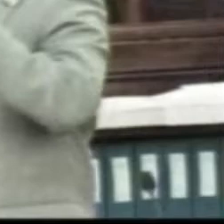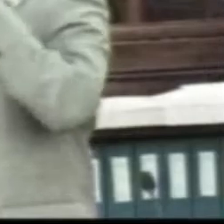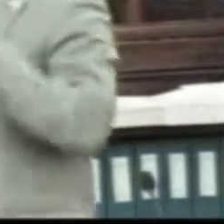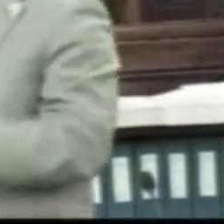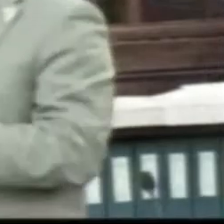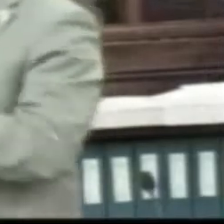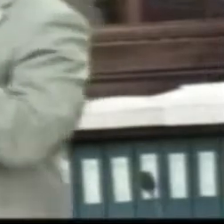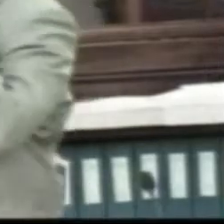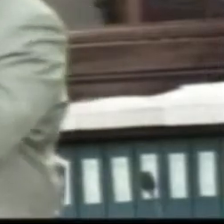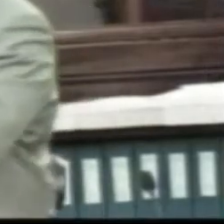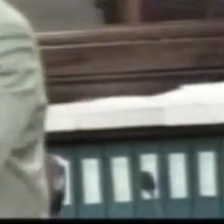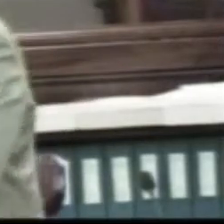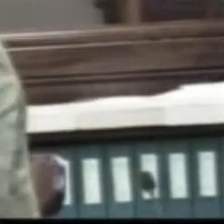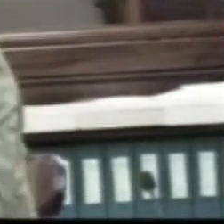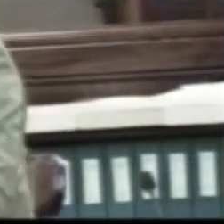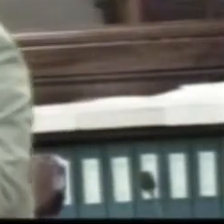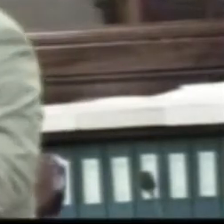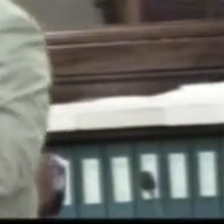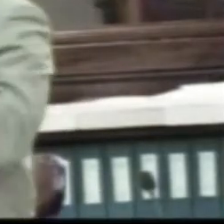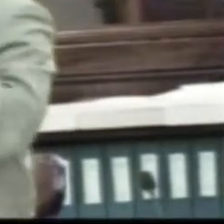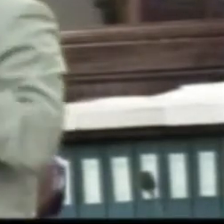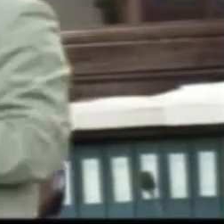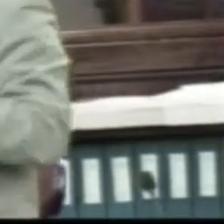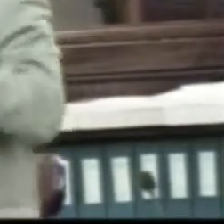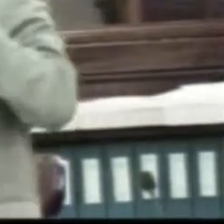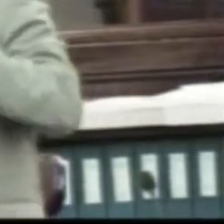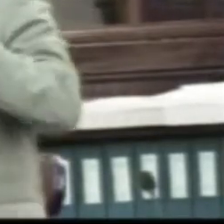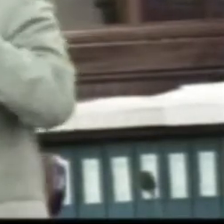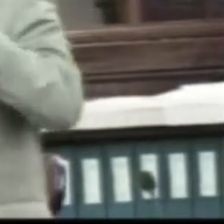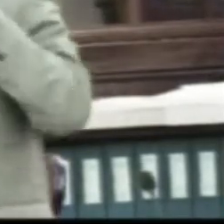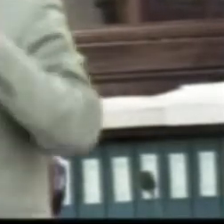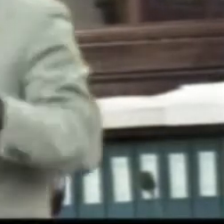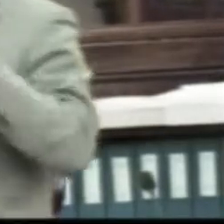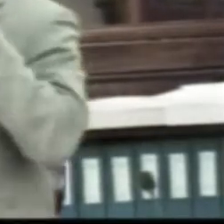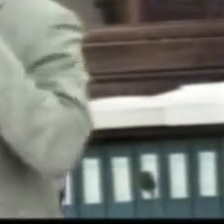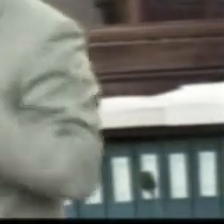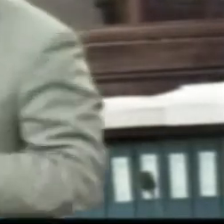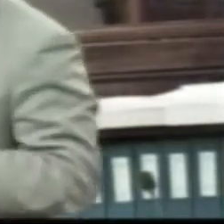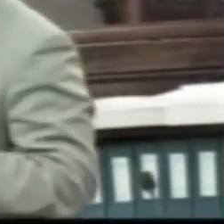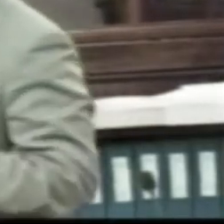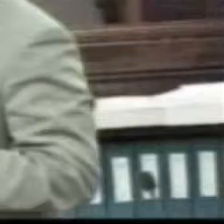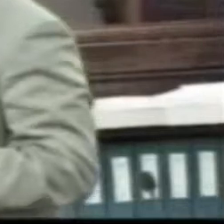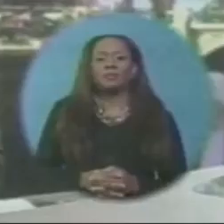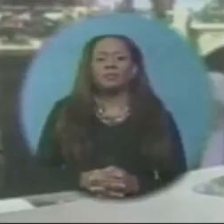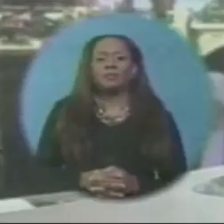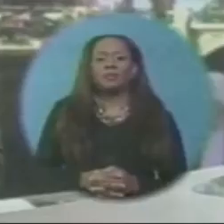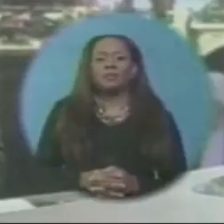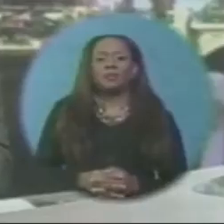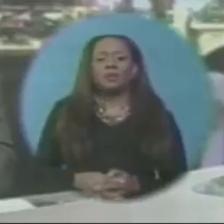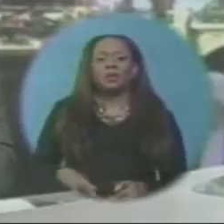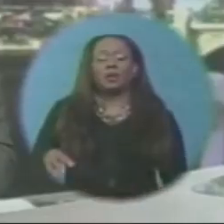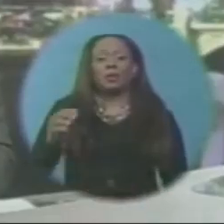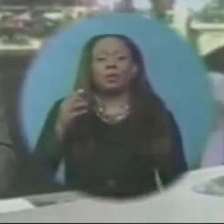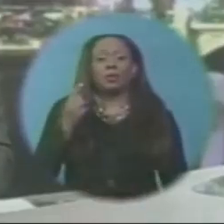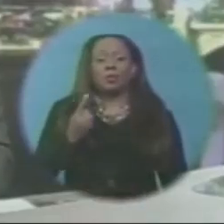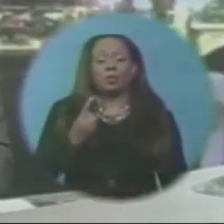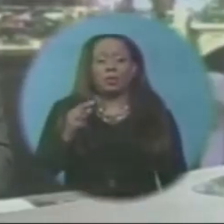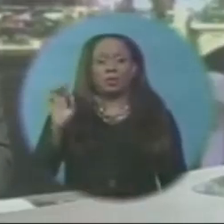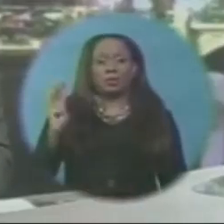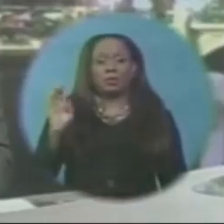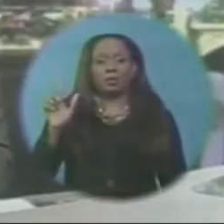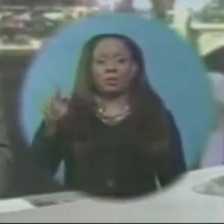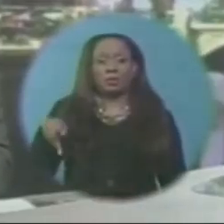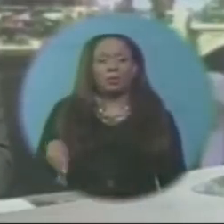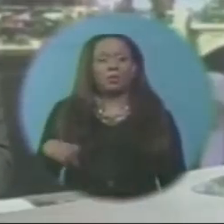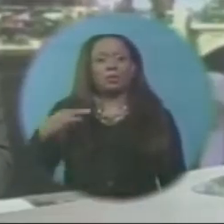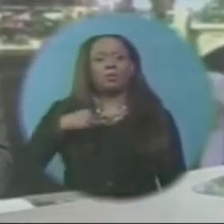person will be serving in their own right and not serving as a member of government. An opposition member believes